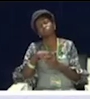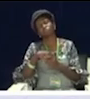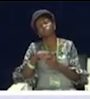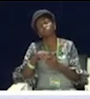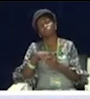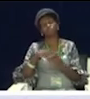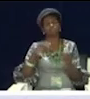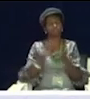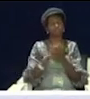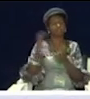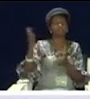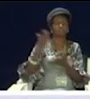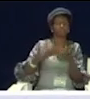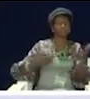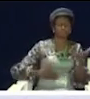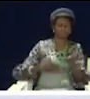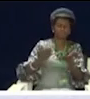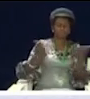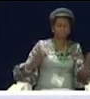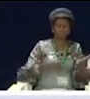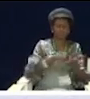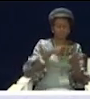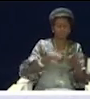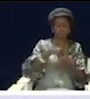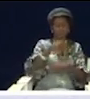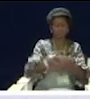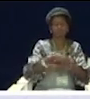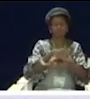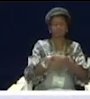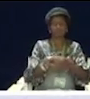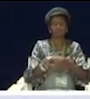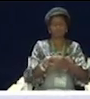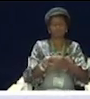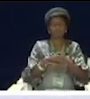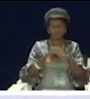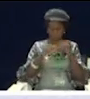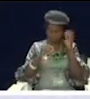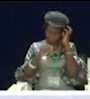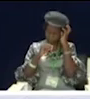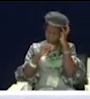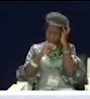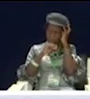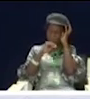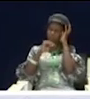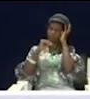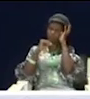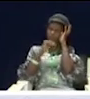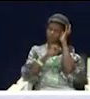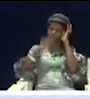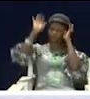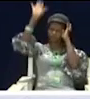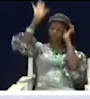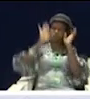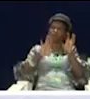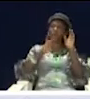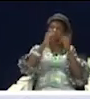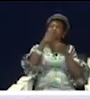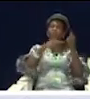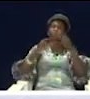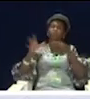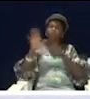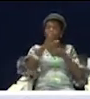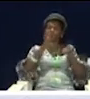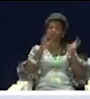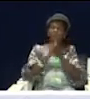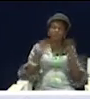He said there's someone here tonight. A miracle is coming your way that will shake